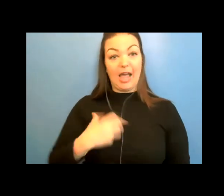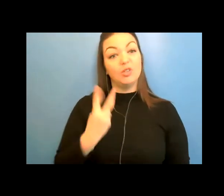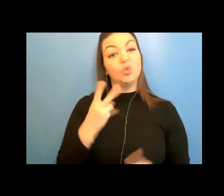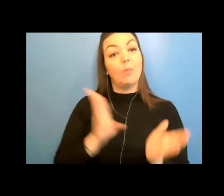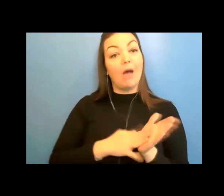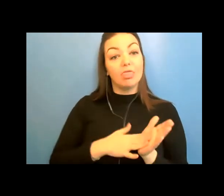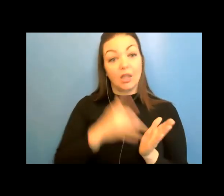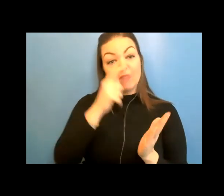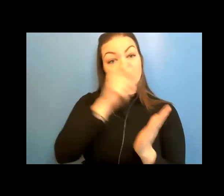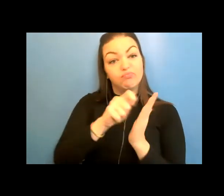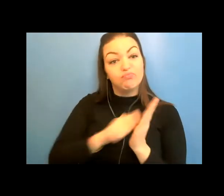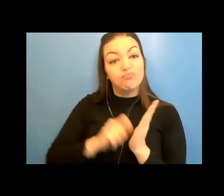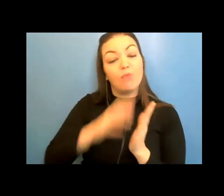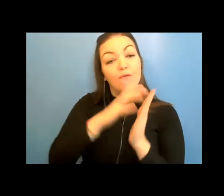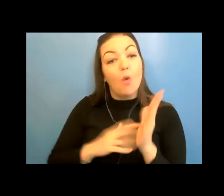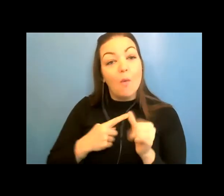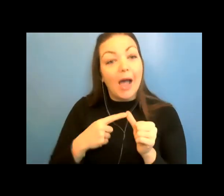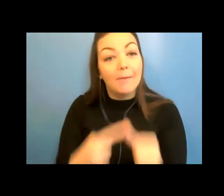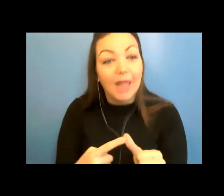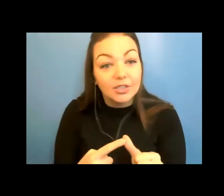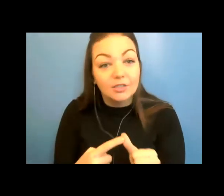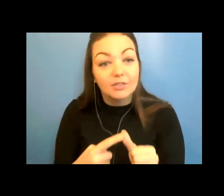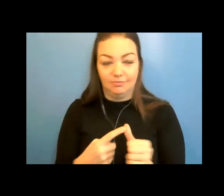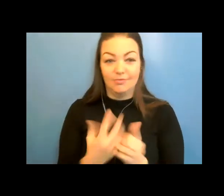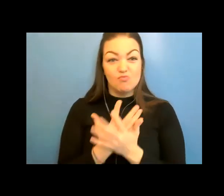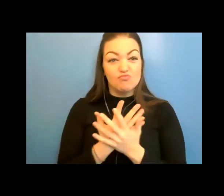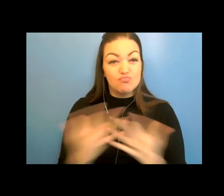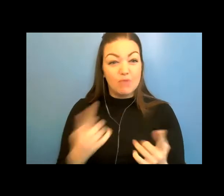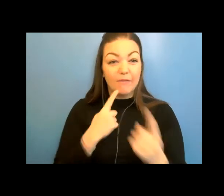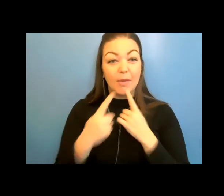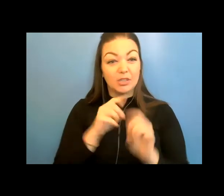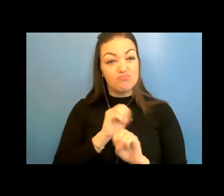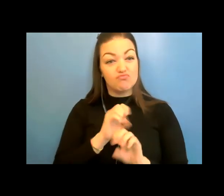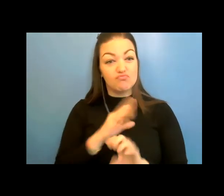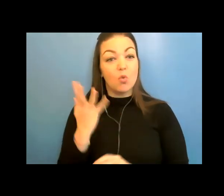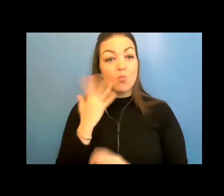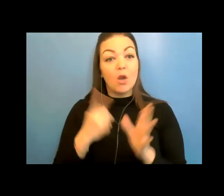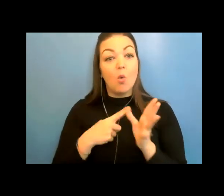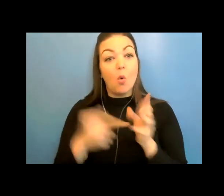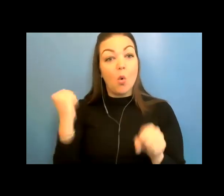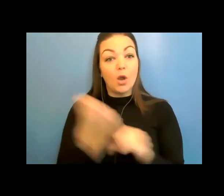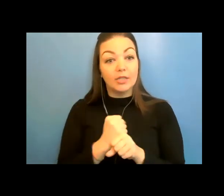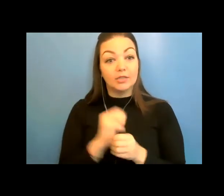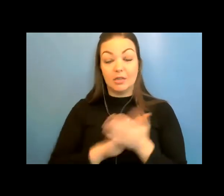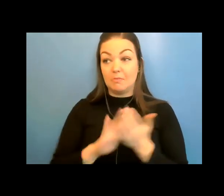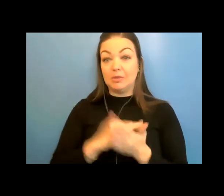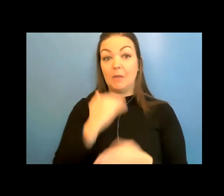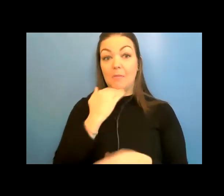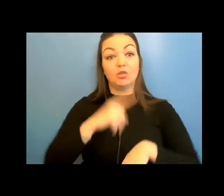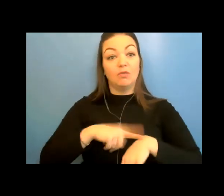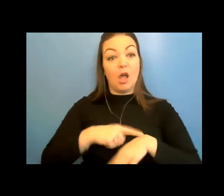interest application. We also put out a lot of the information in August, so they had time to read that before we opened the